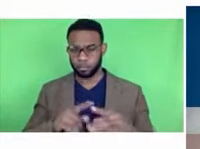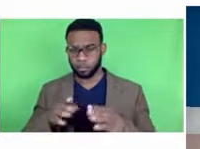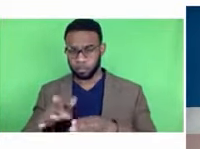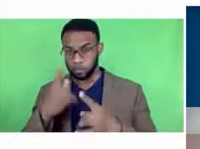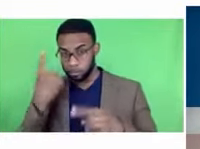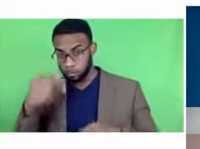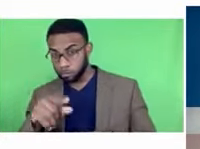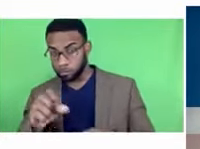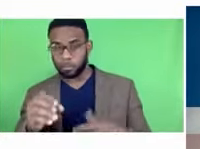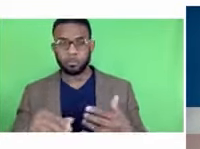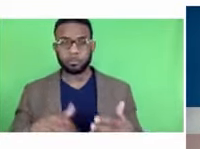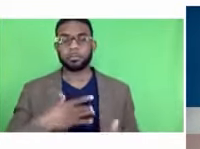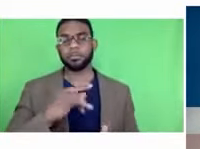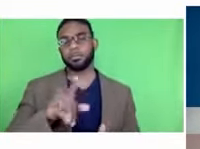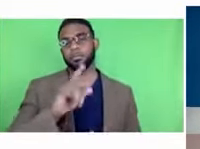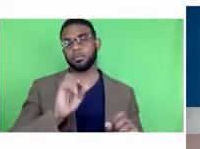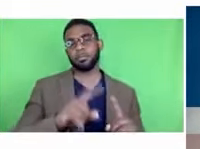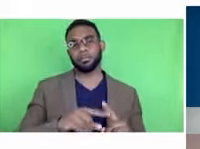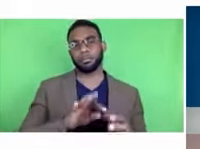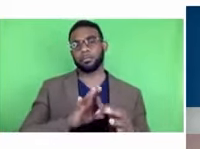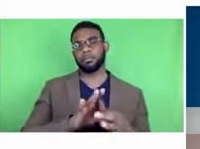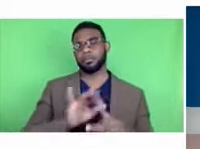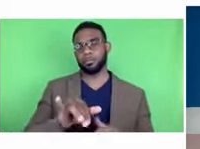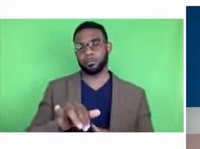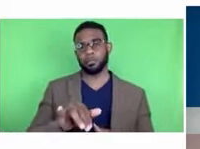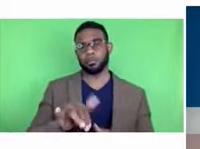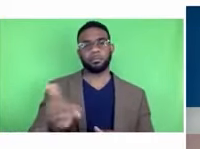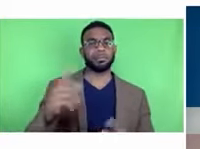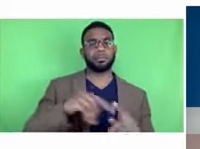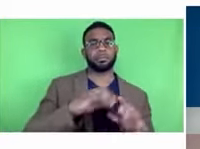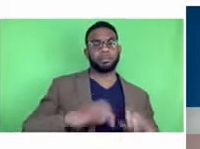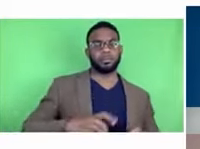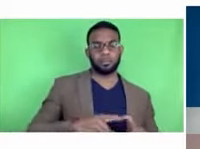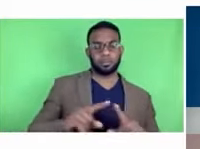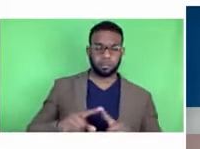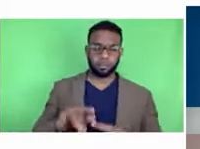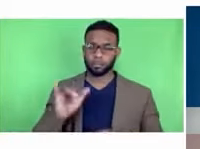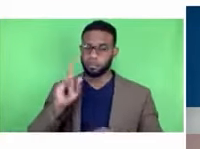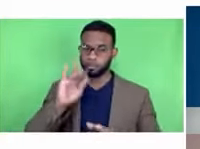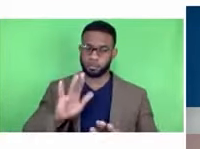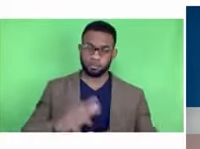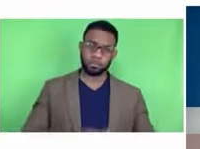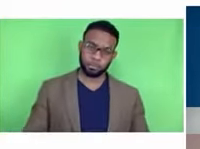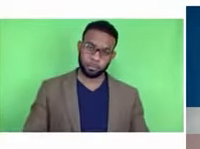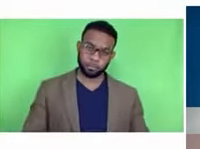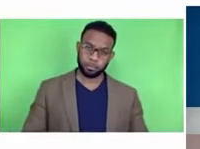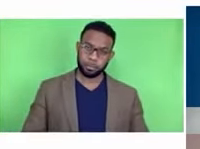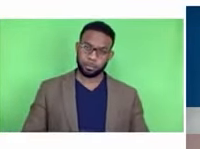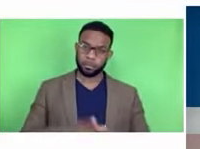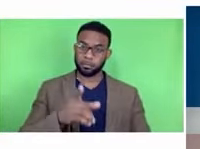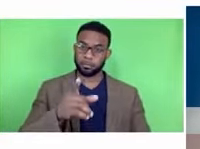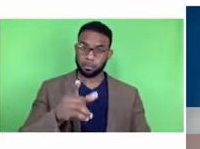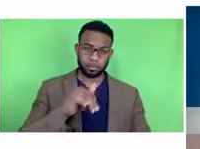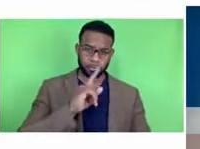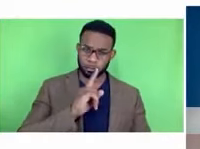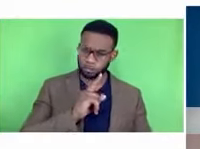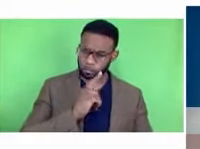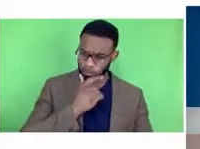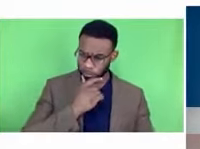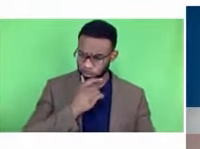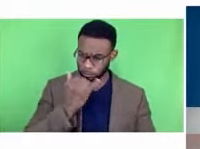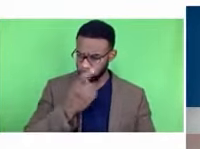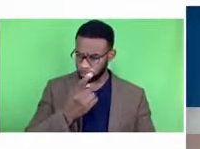So I like that you're able to connect that back to the clients as well. That's wonderful. I'm not sure if